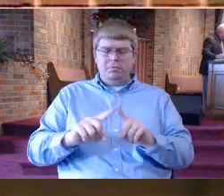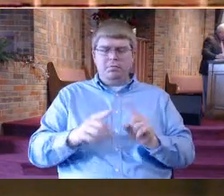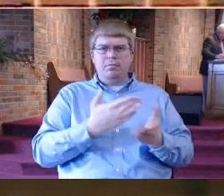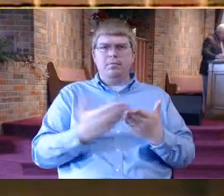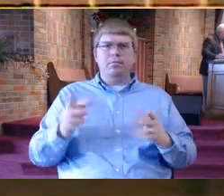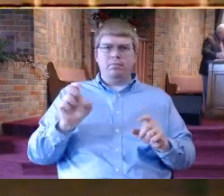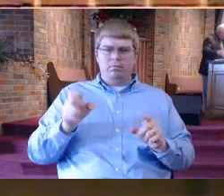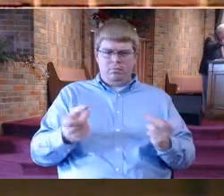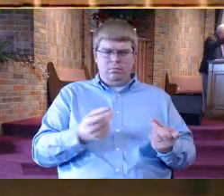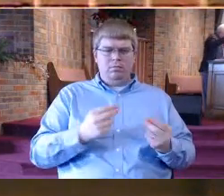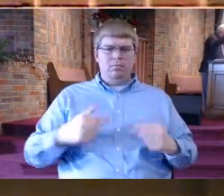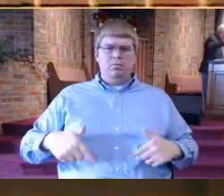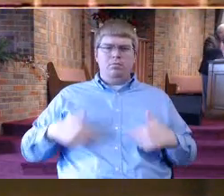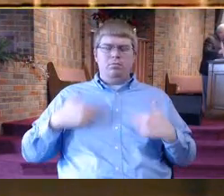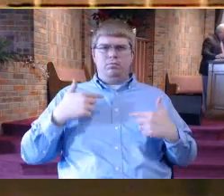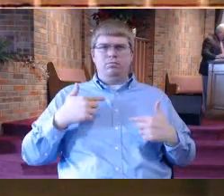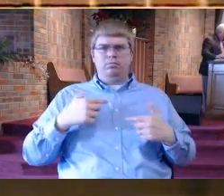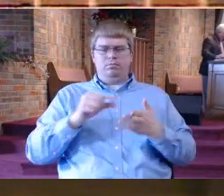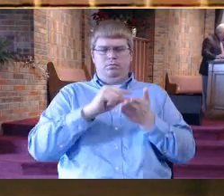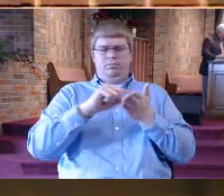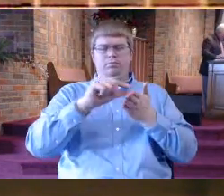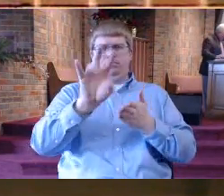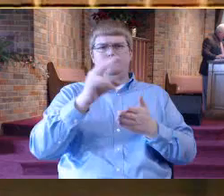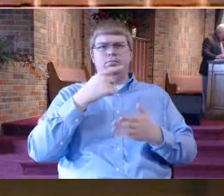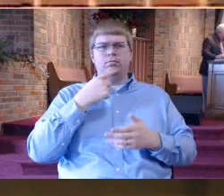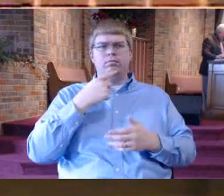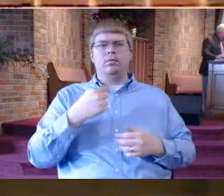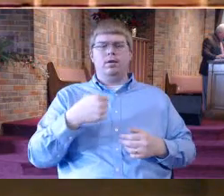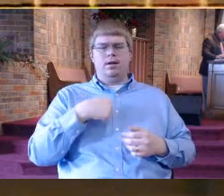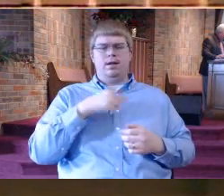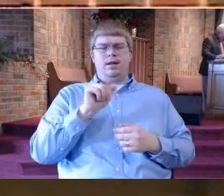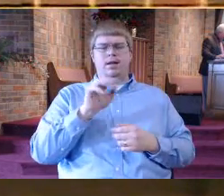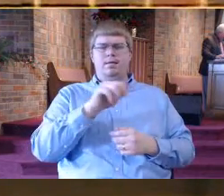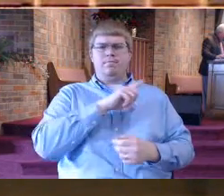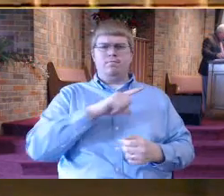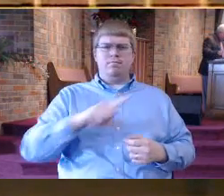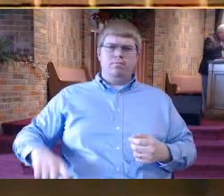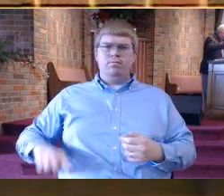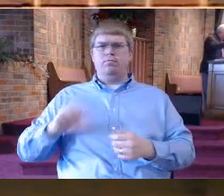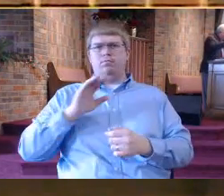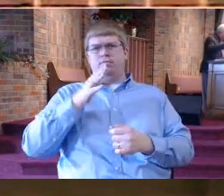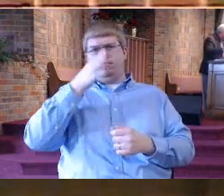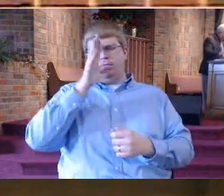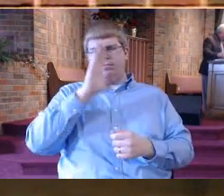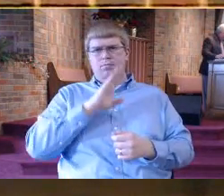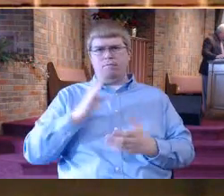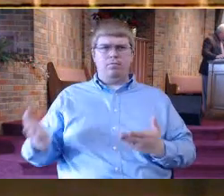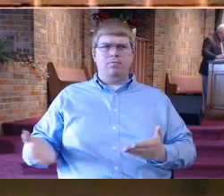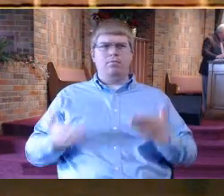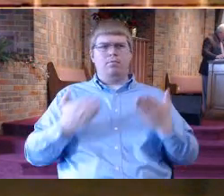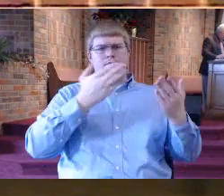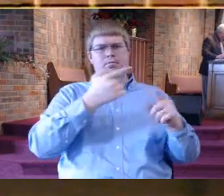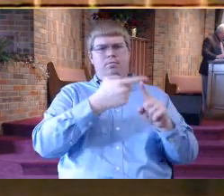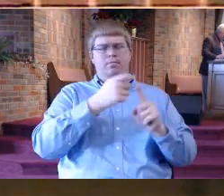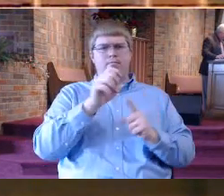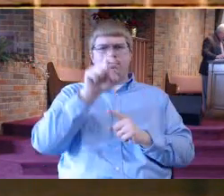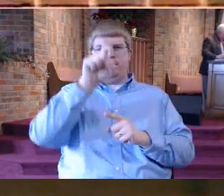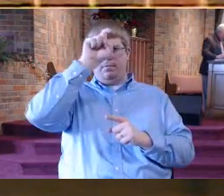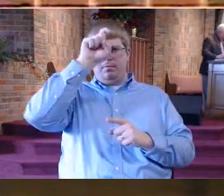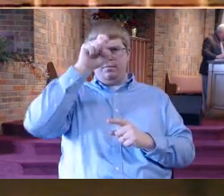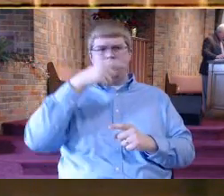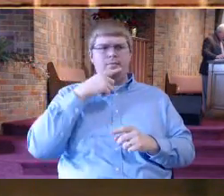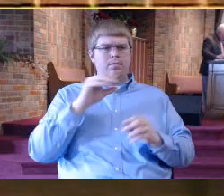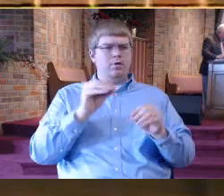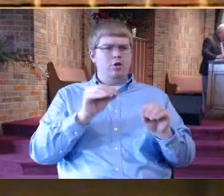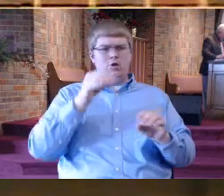6. I am the Lord your God who brought you out of the land of Egypt. Verse 7, you shall have no other gods before me. Verse 8, you